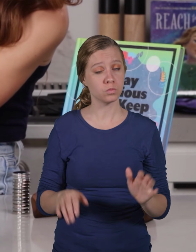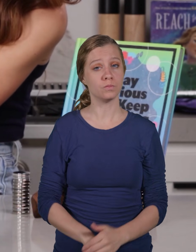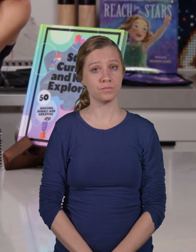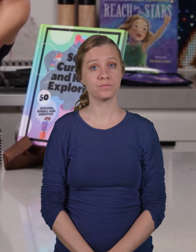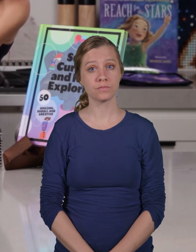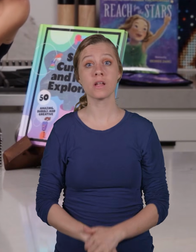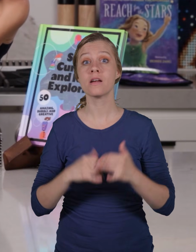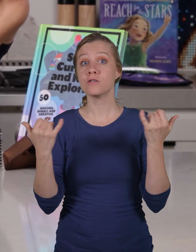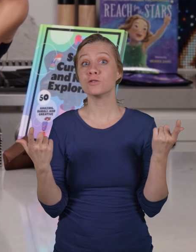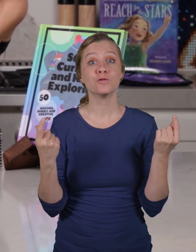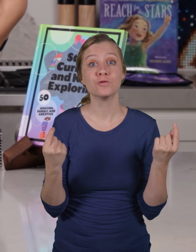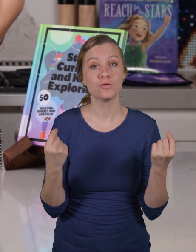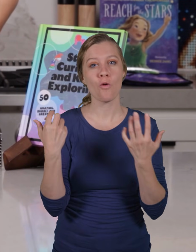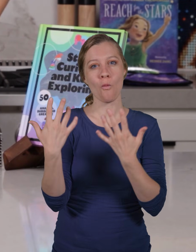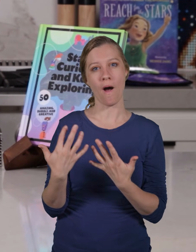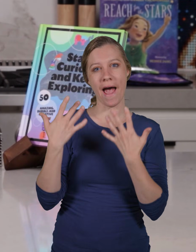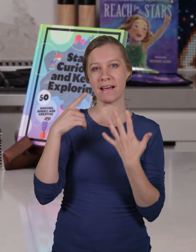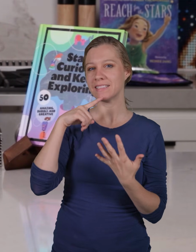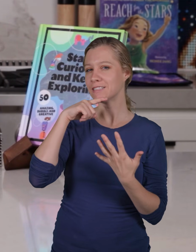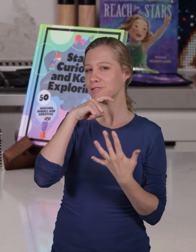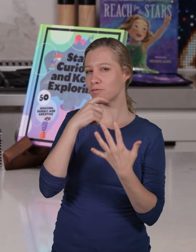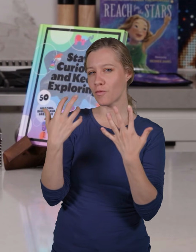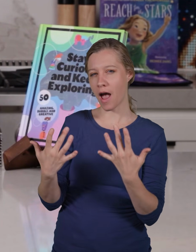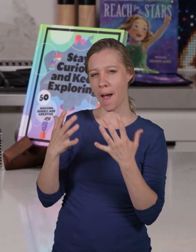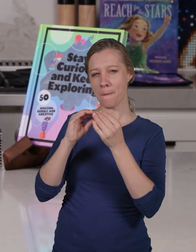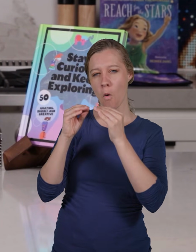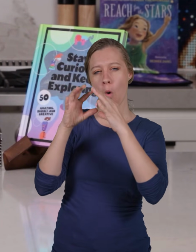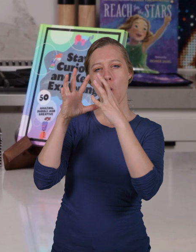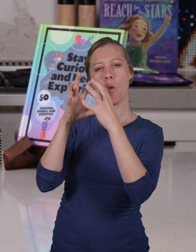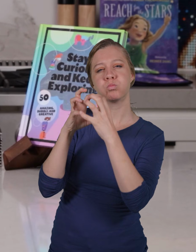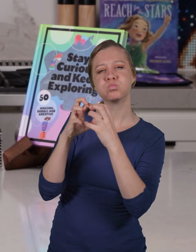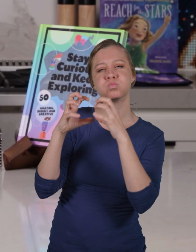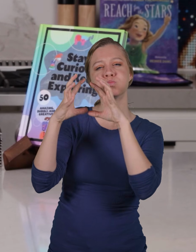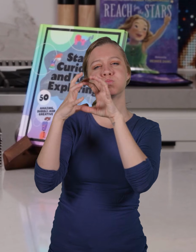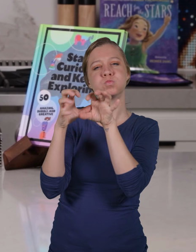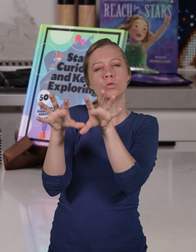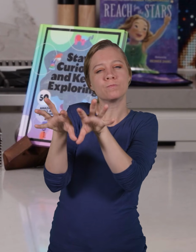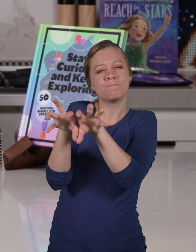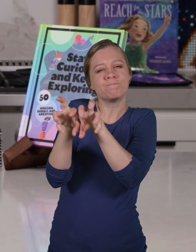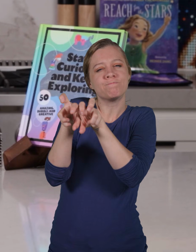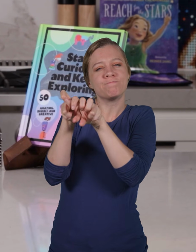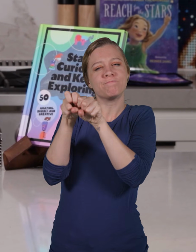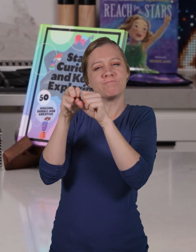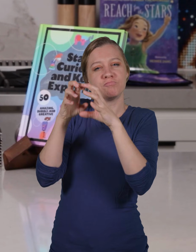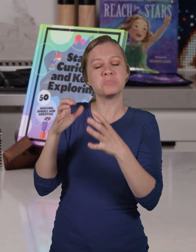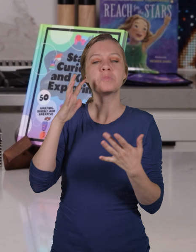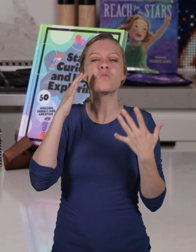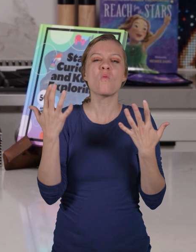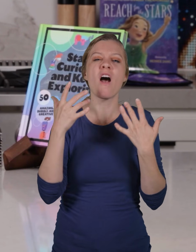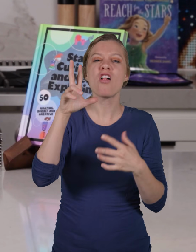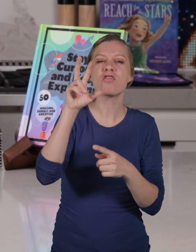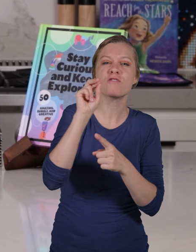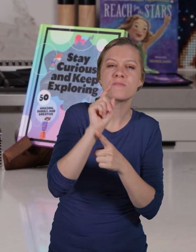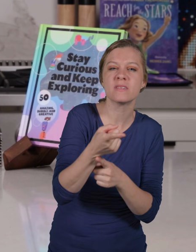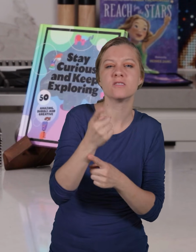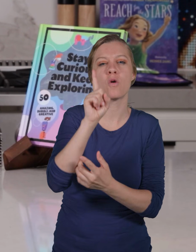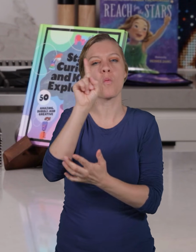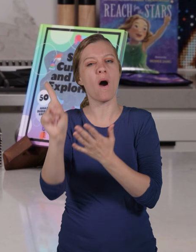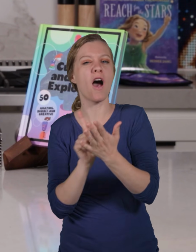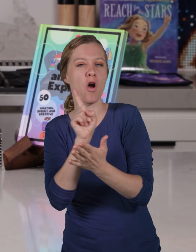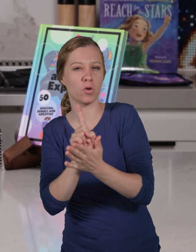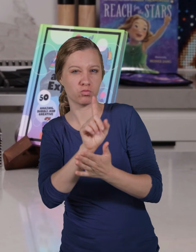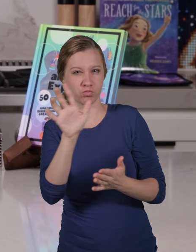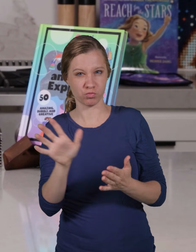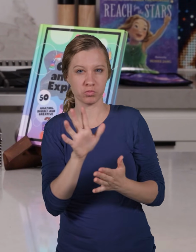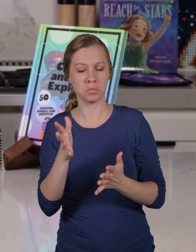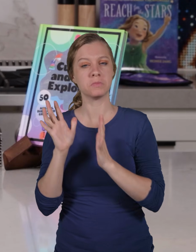good. Now what we're going to do is we're going to wait for your cereal to get a little bit more mushy, and that's gonna take between 30